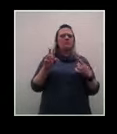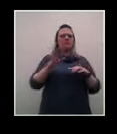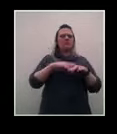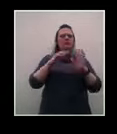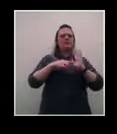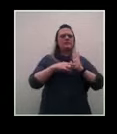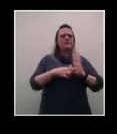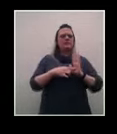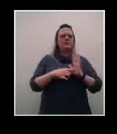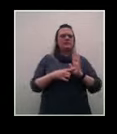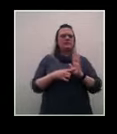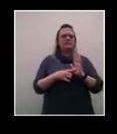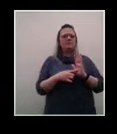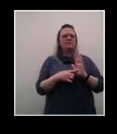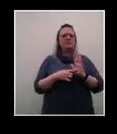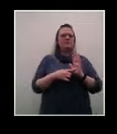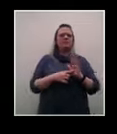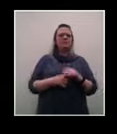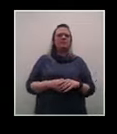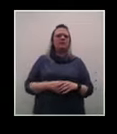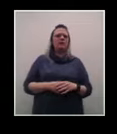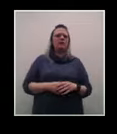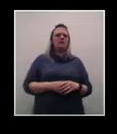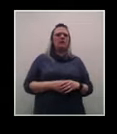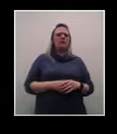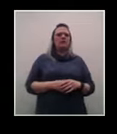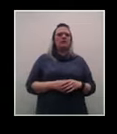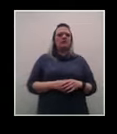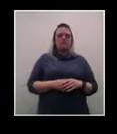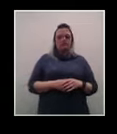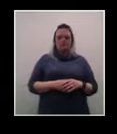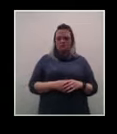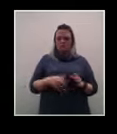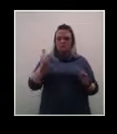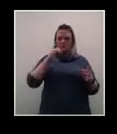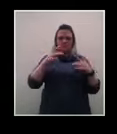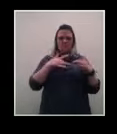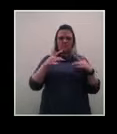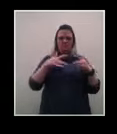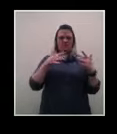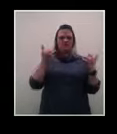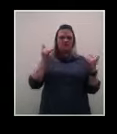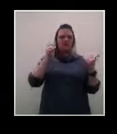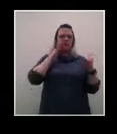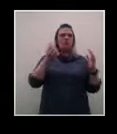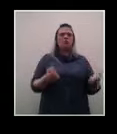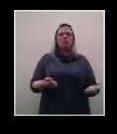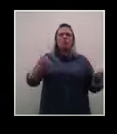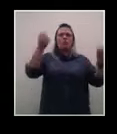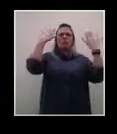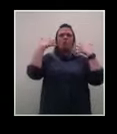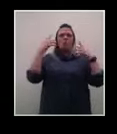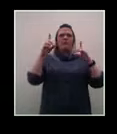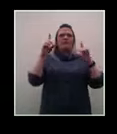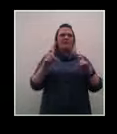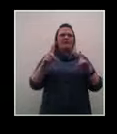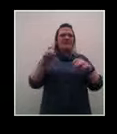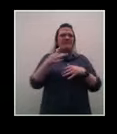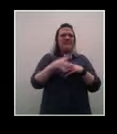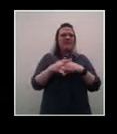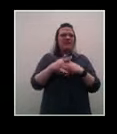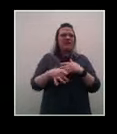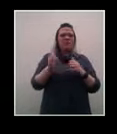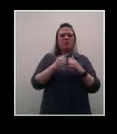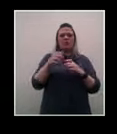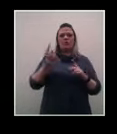and the expanded testing. Is there any concern that you're just going to overwhelm the testing that might be available with people